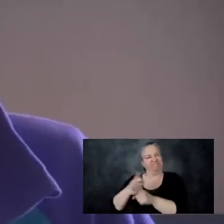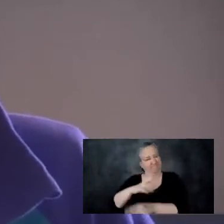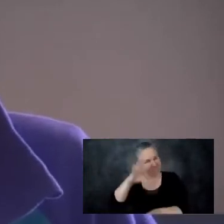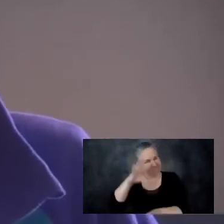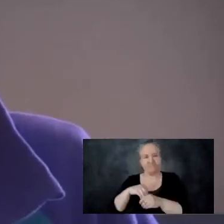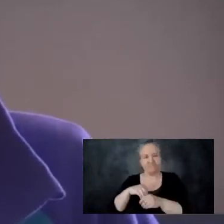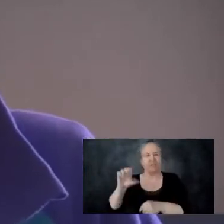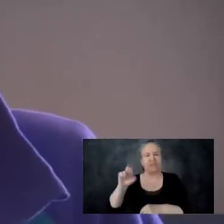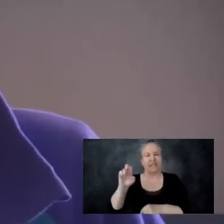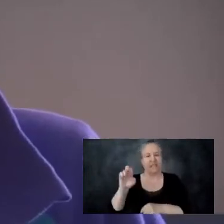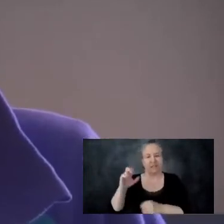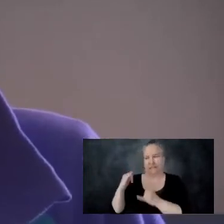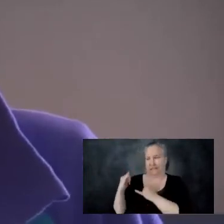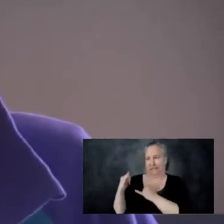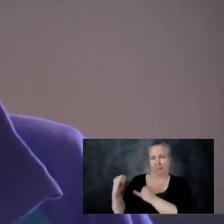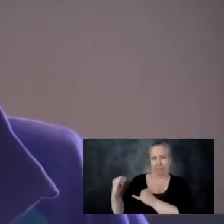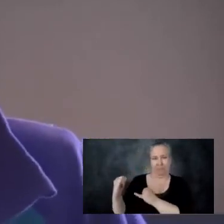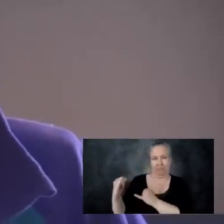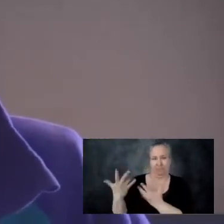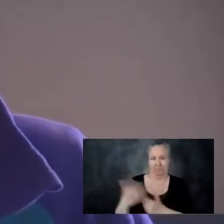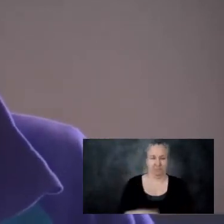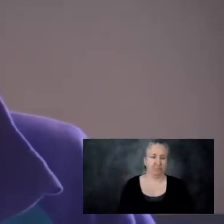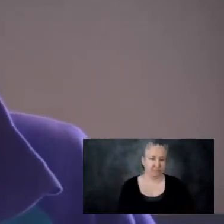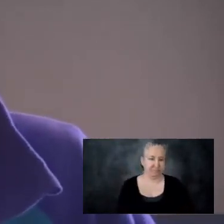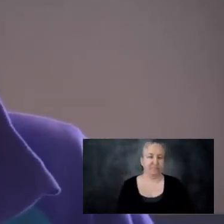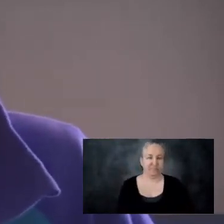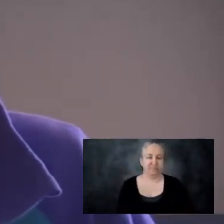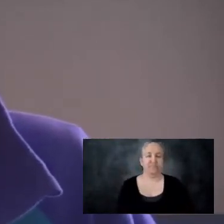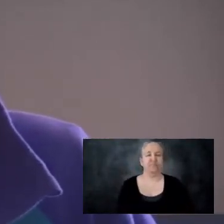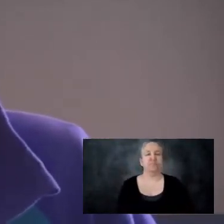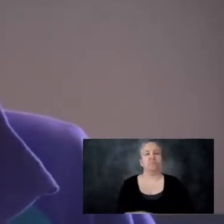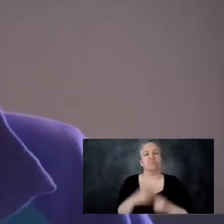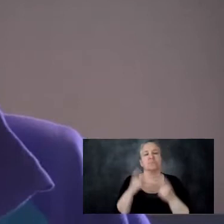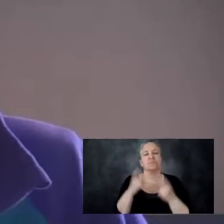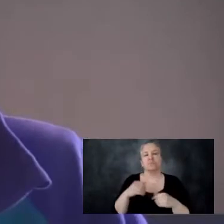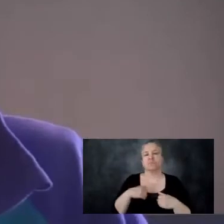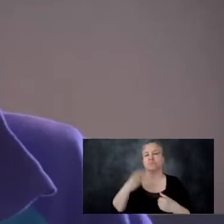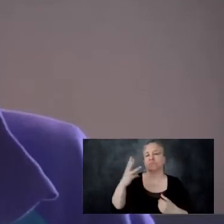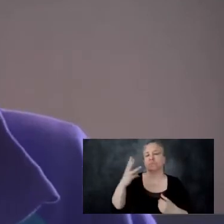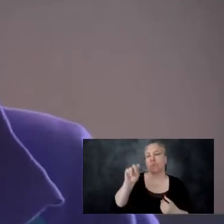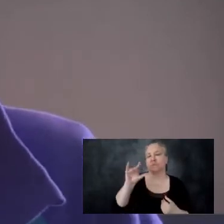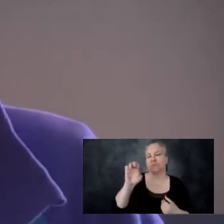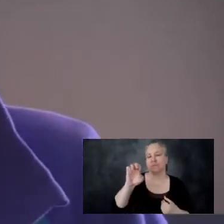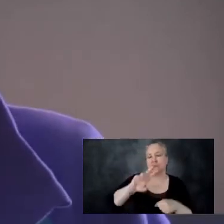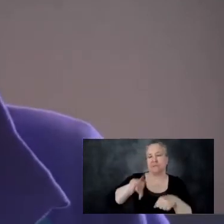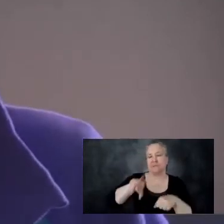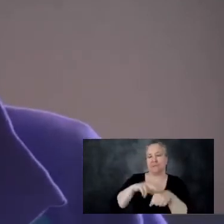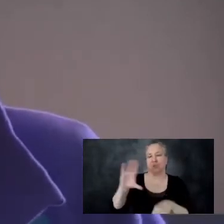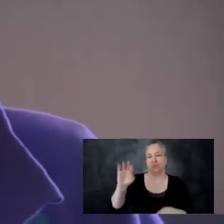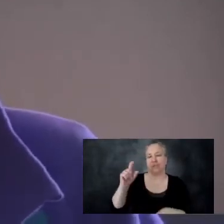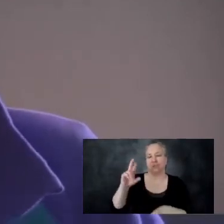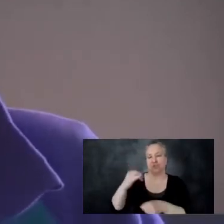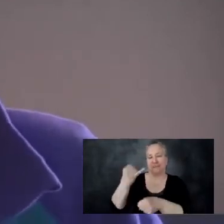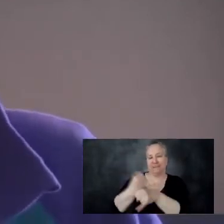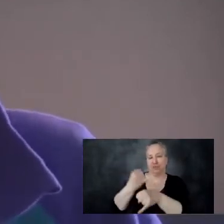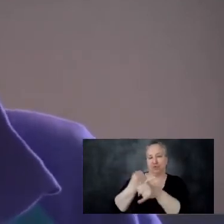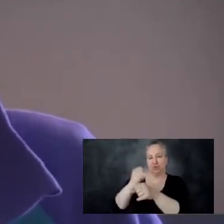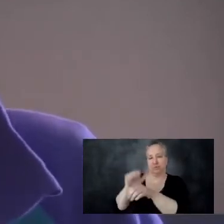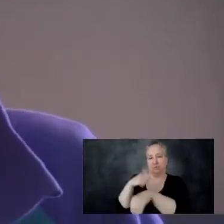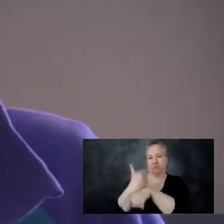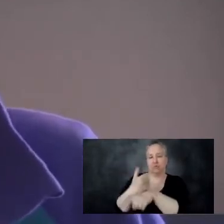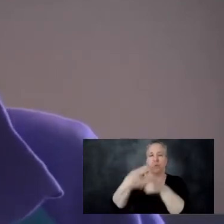care as much as I'm invested in their care. There's a website that the National Cancer Institute has put together